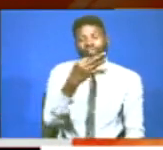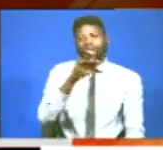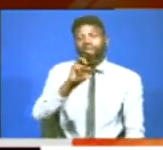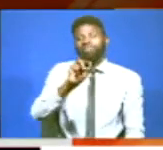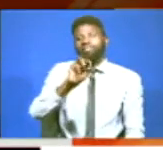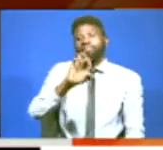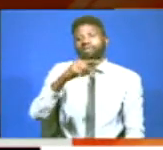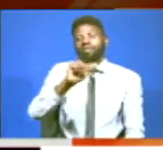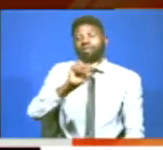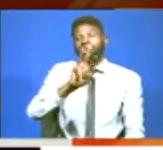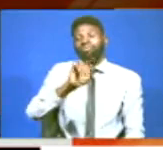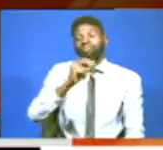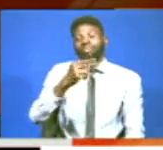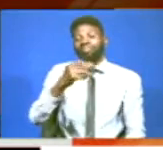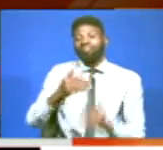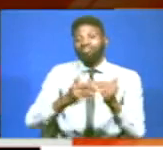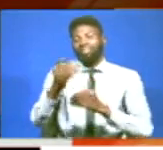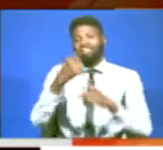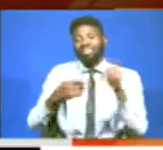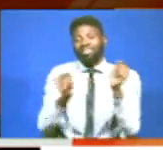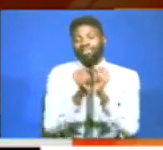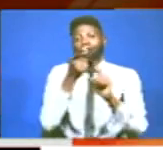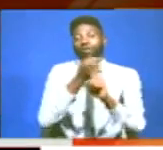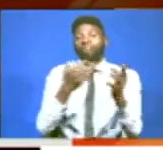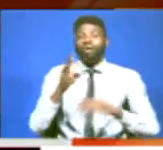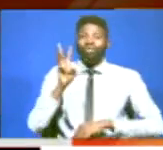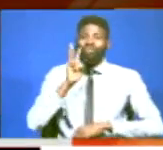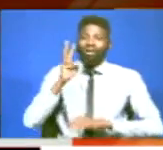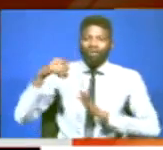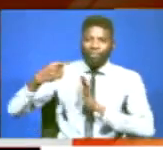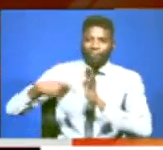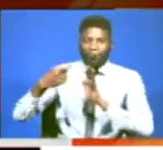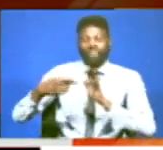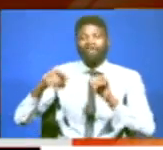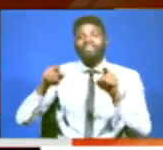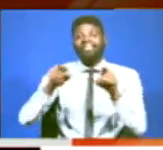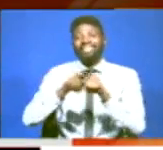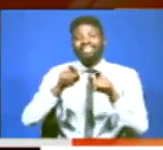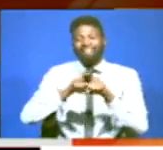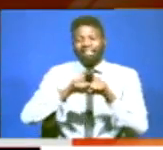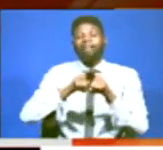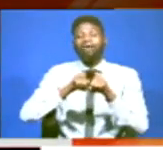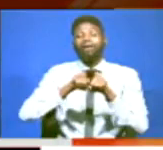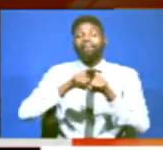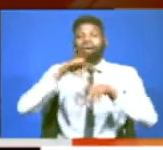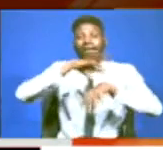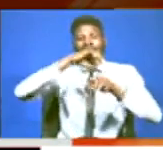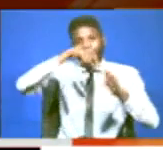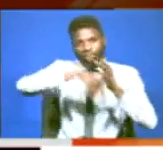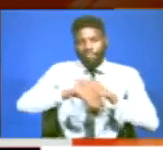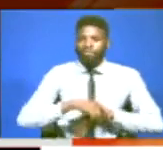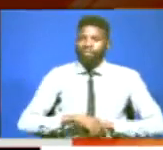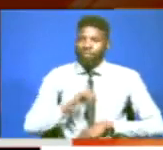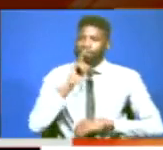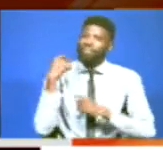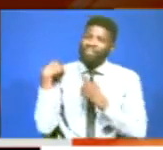from geothermal and hydropower. The firm says despite the three-year drought that has affected hydropower generation, the